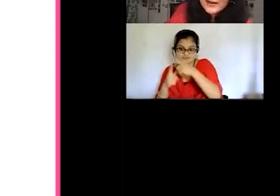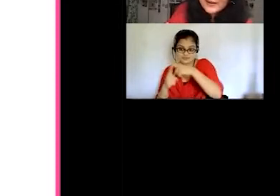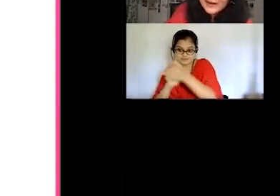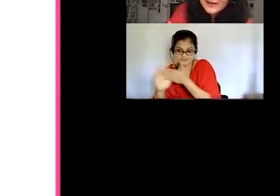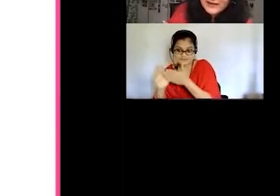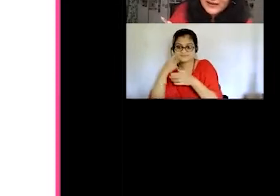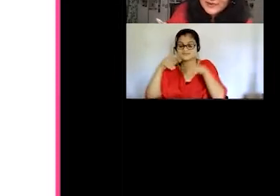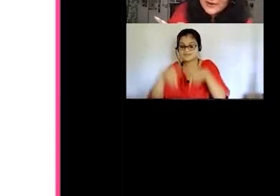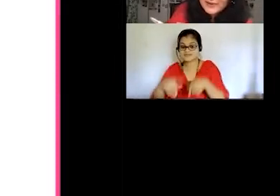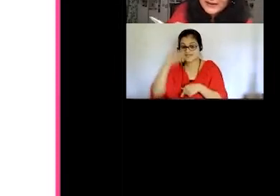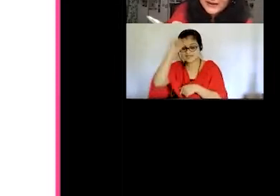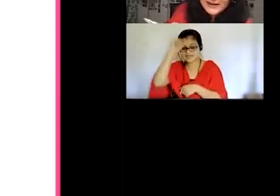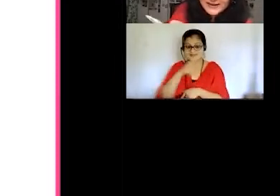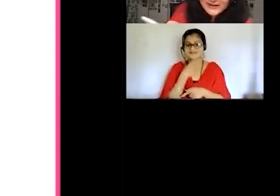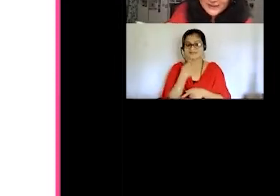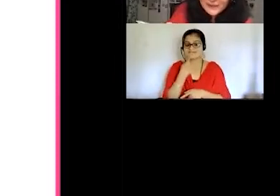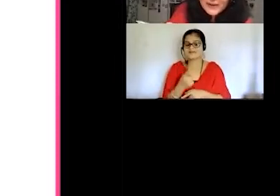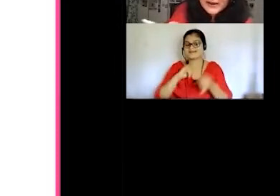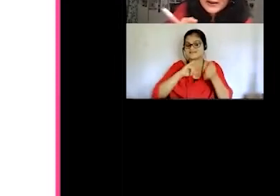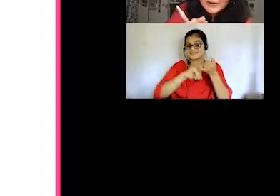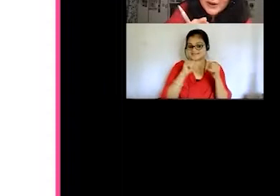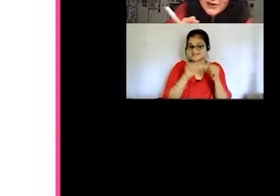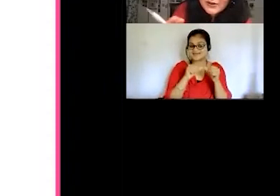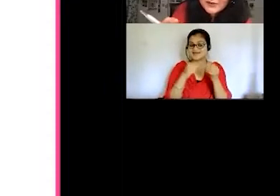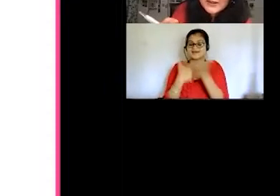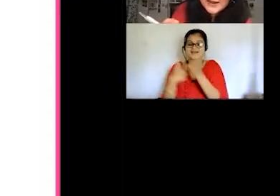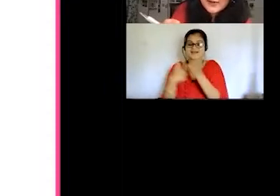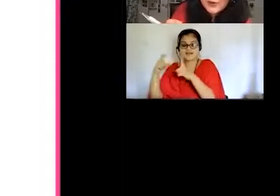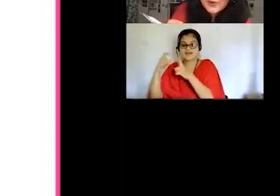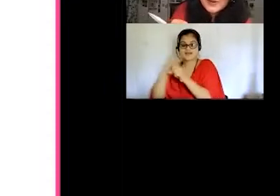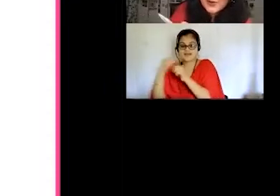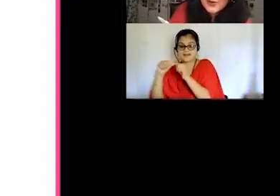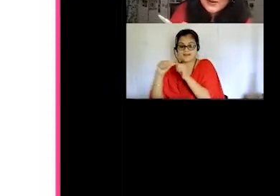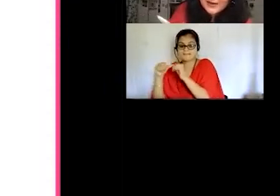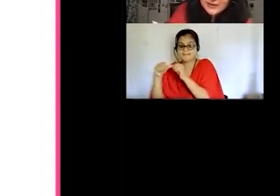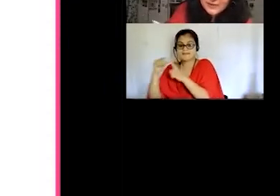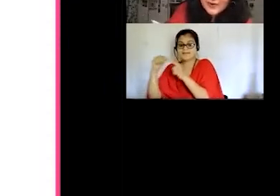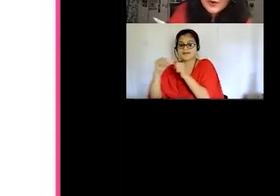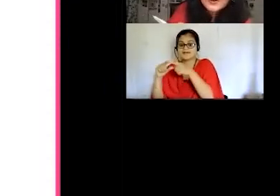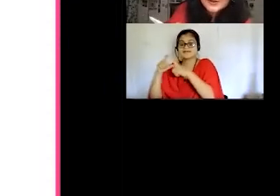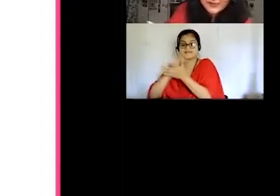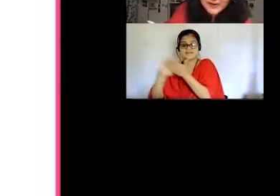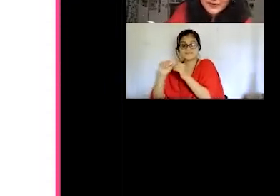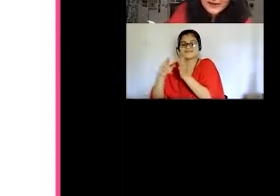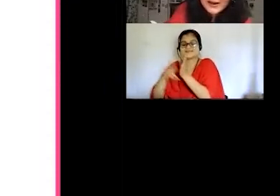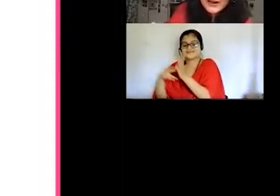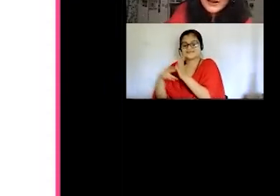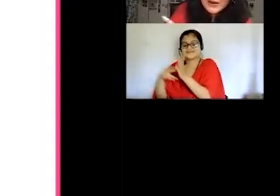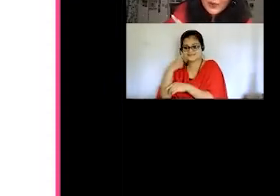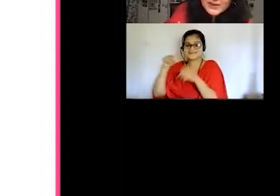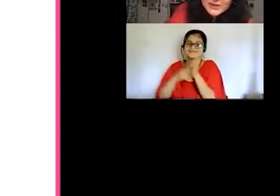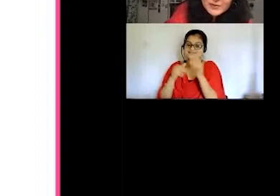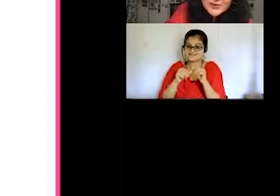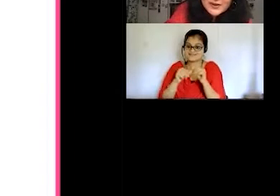as sa, re, ga, ma, pa, dha, ni, sa. The bunching of these 7 notes is called a sargam or a saptak.